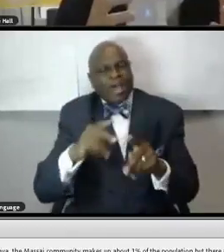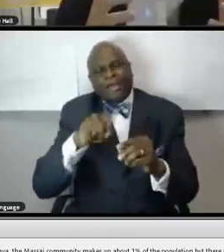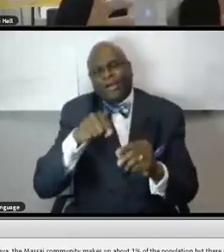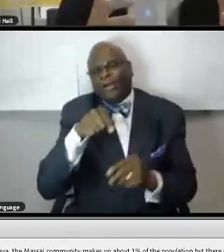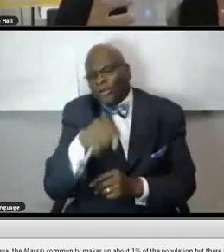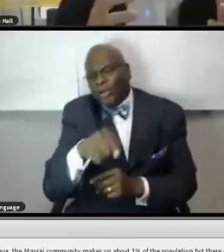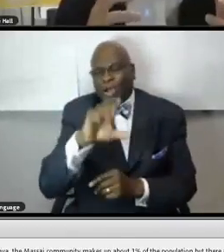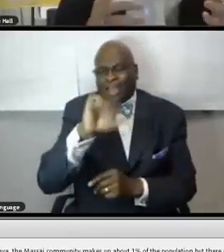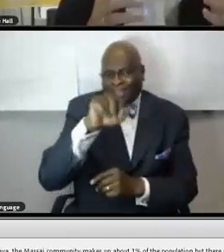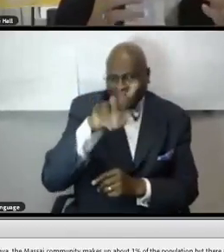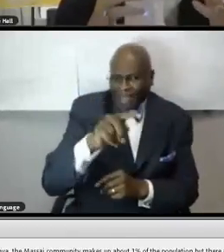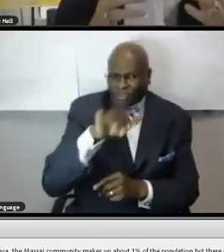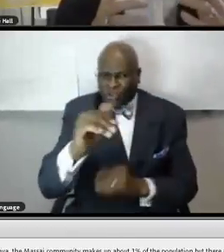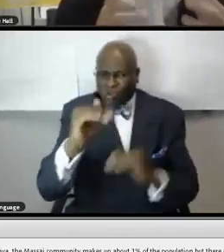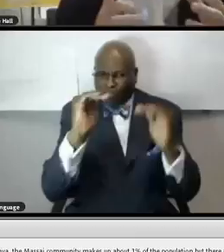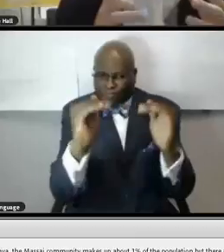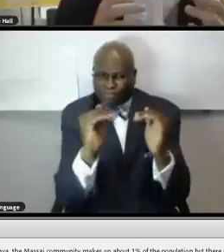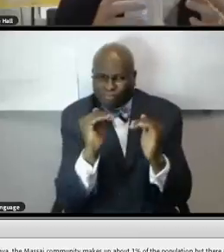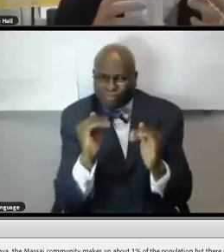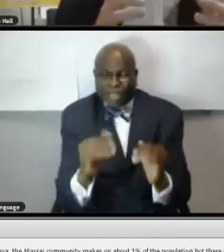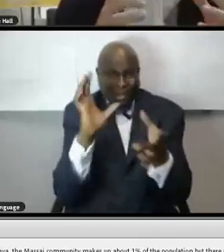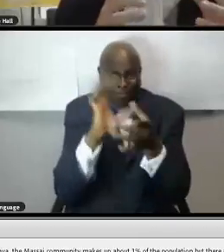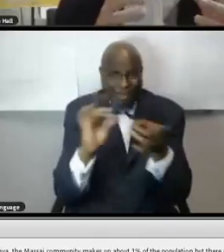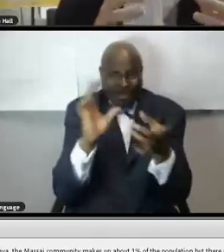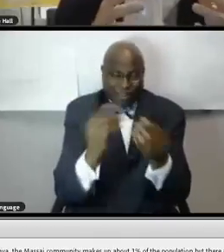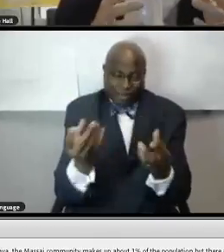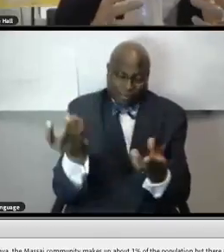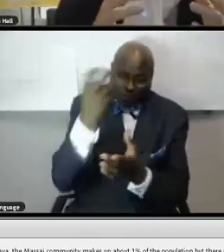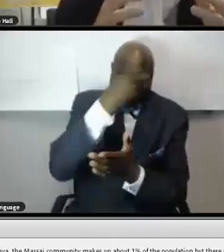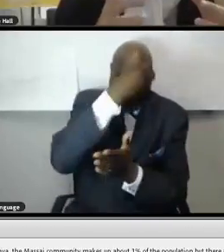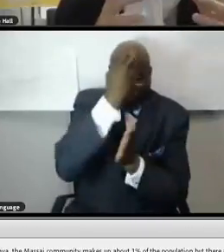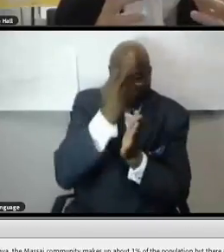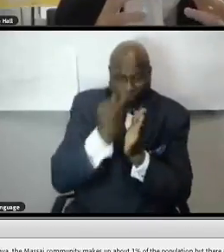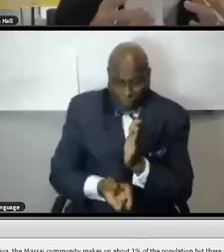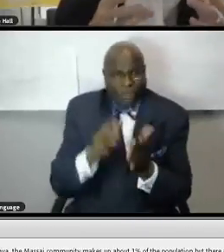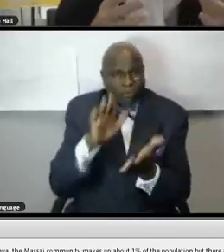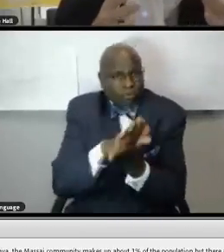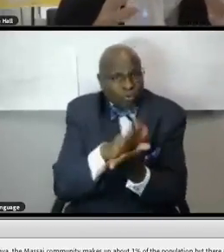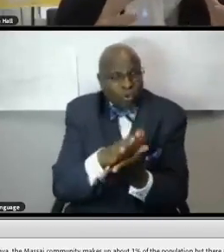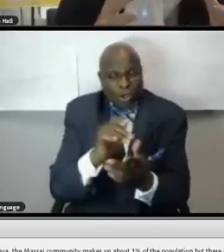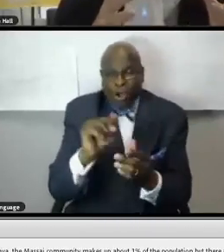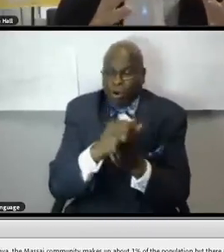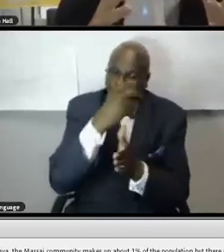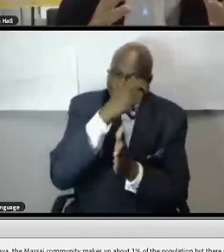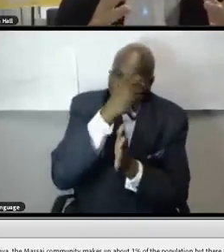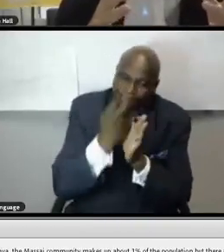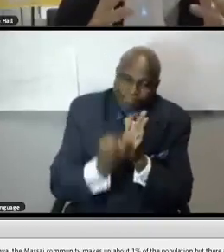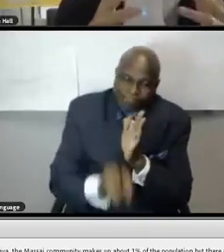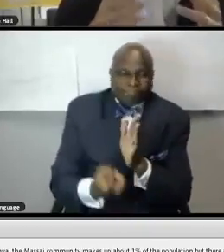your ability, and those messages are reinforced in school or in other